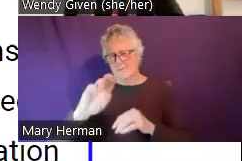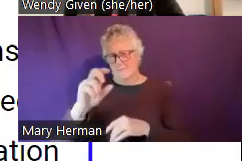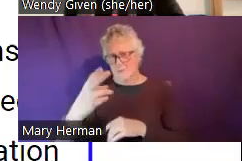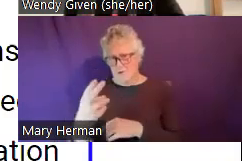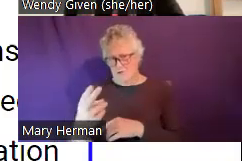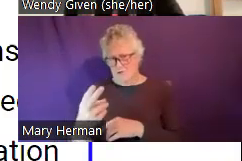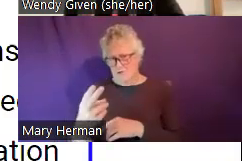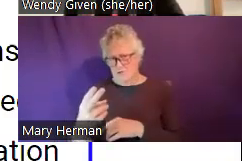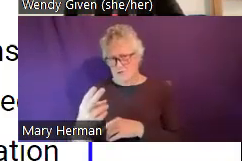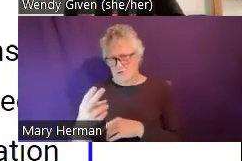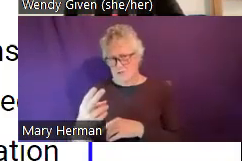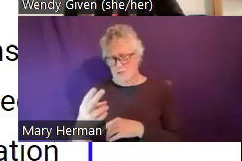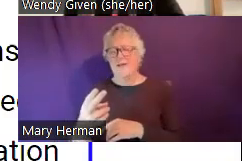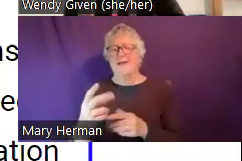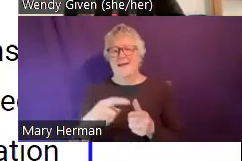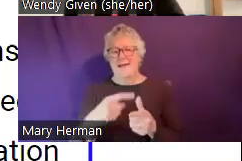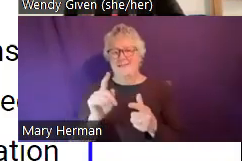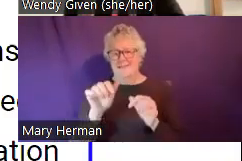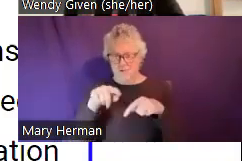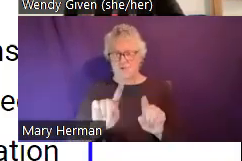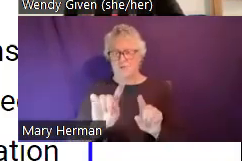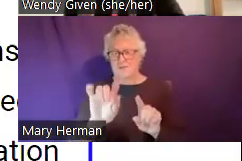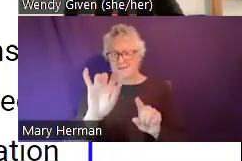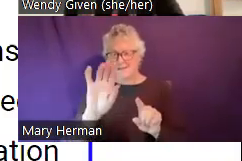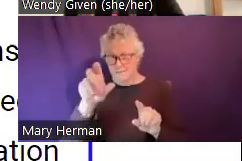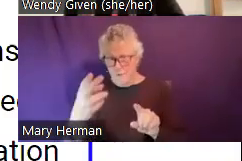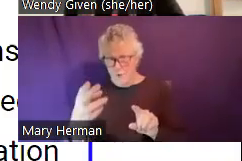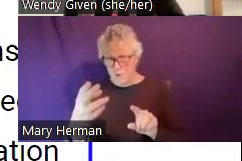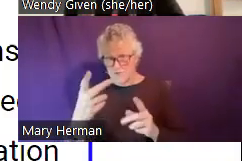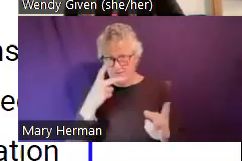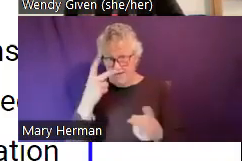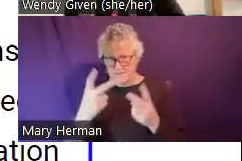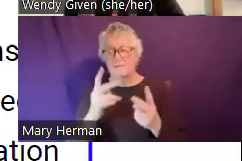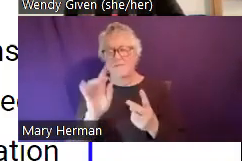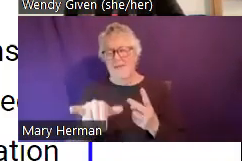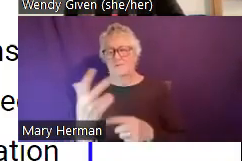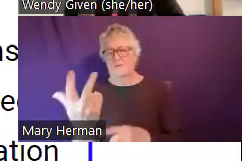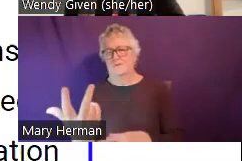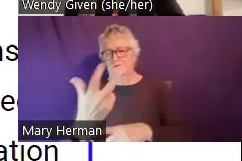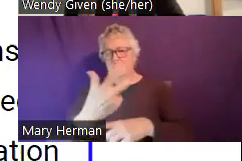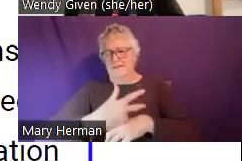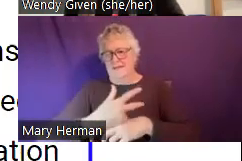this sort of 3-day visit process. So that's how we're looking at that.